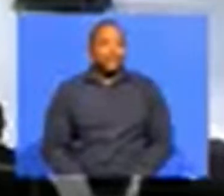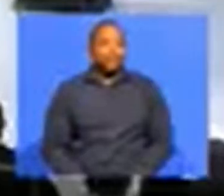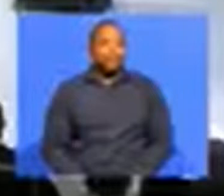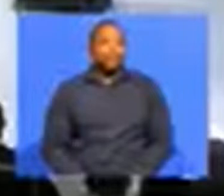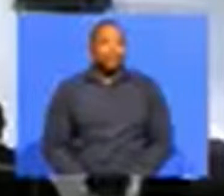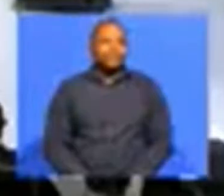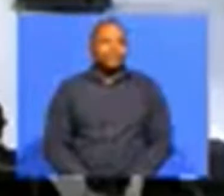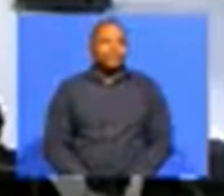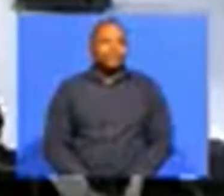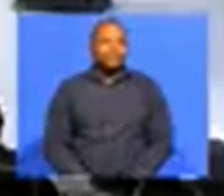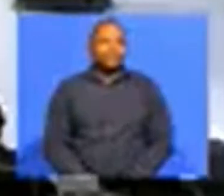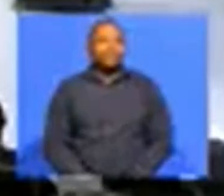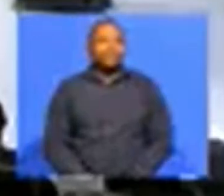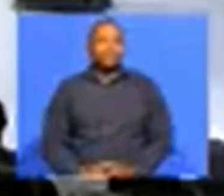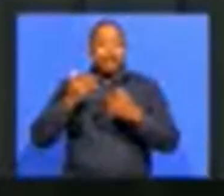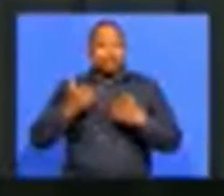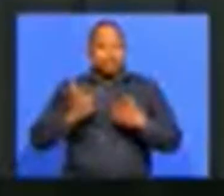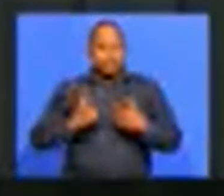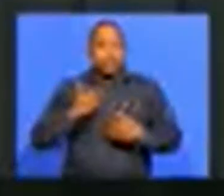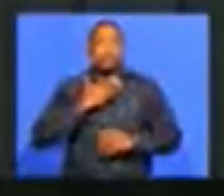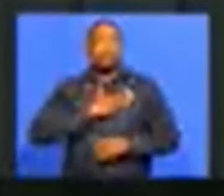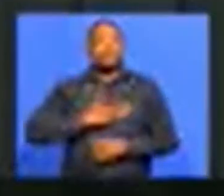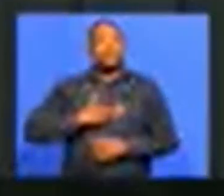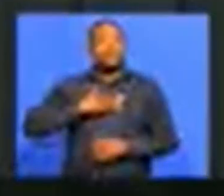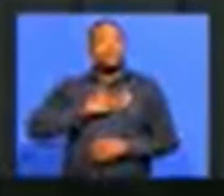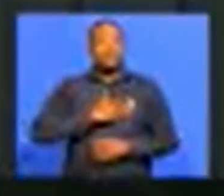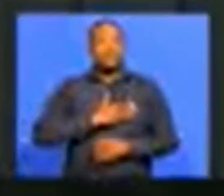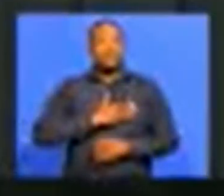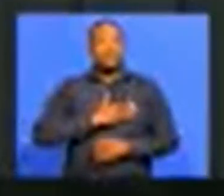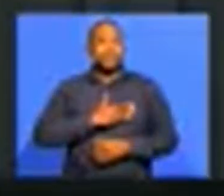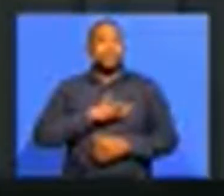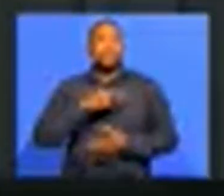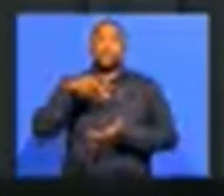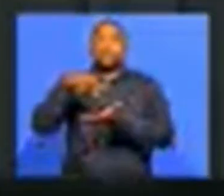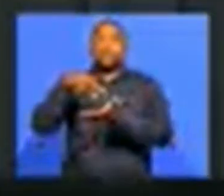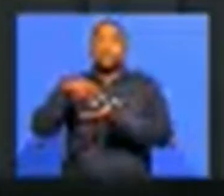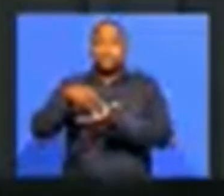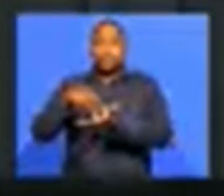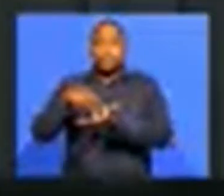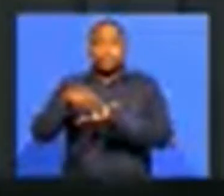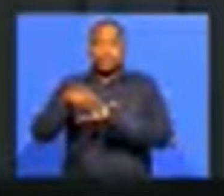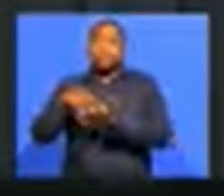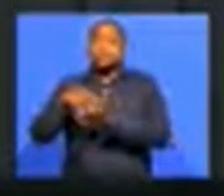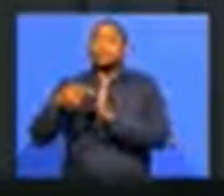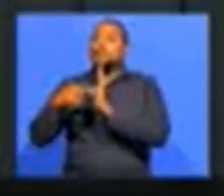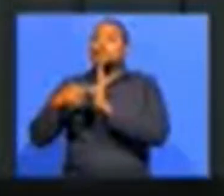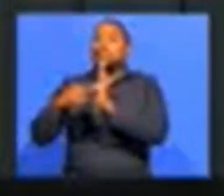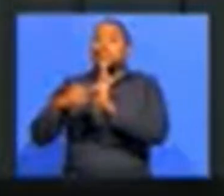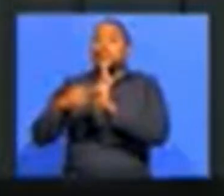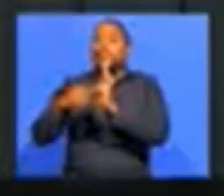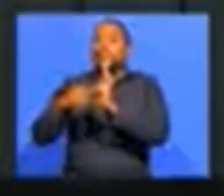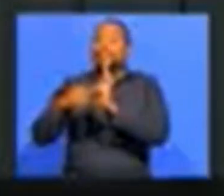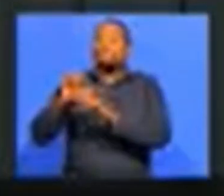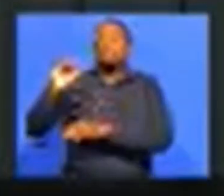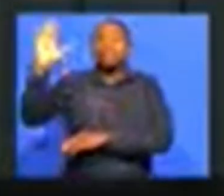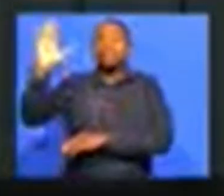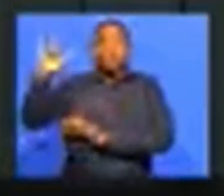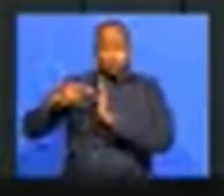The Inquisition. At this juncture, stand up and be seen. I can see a show of hand